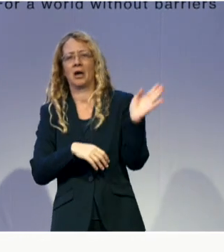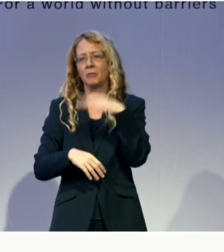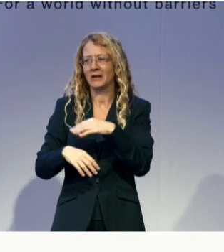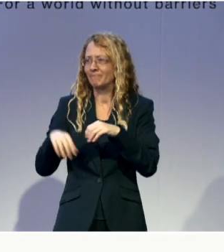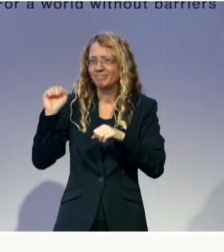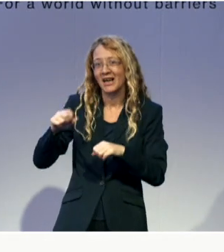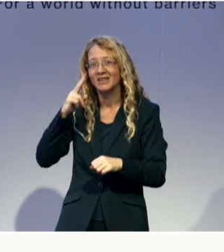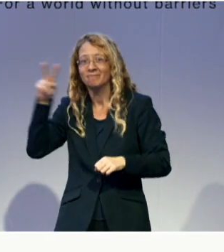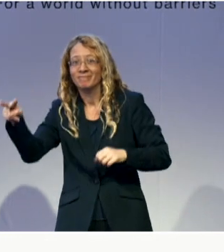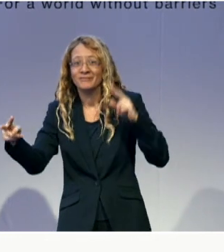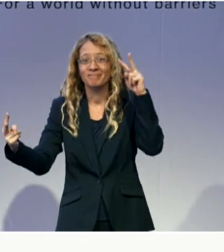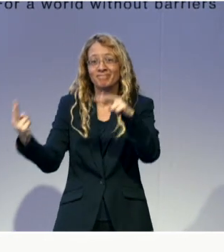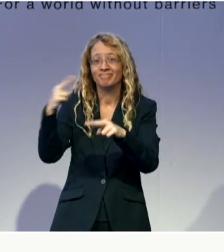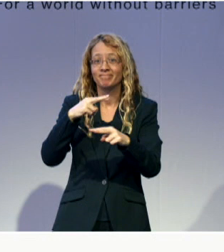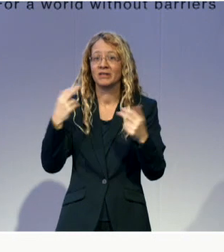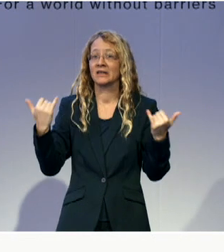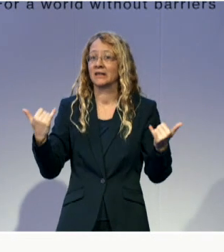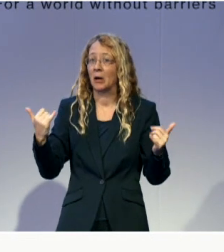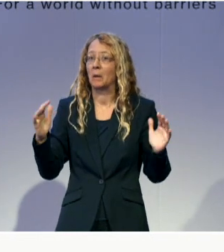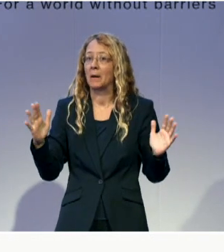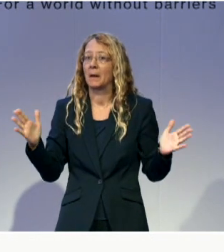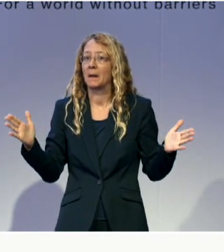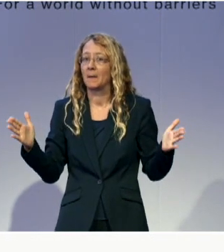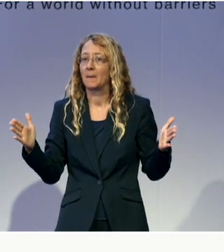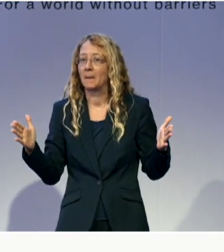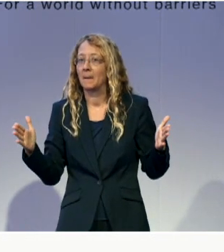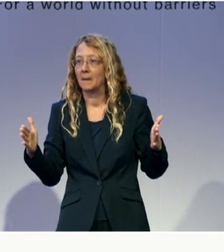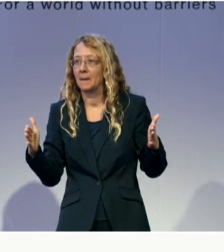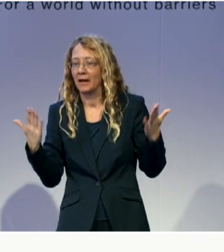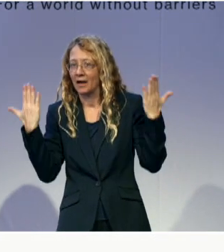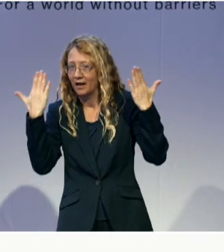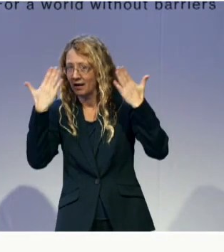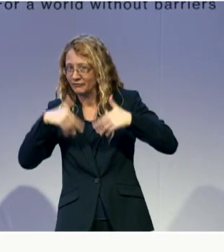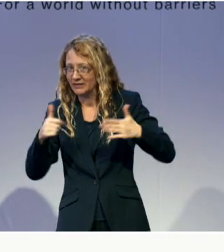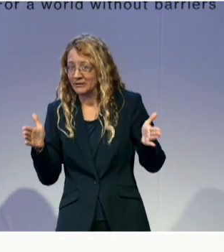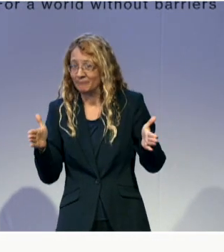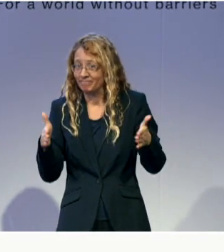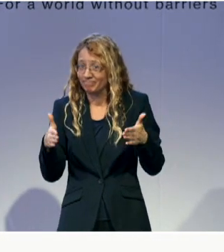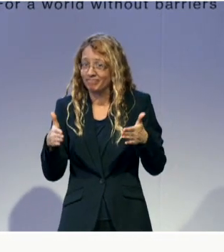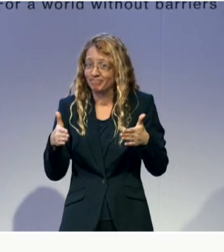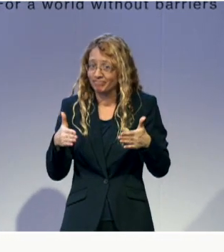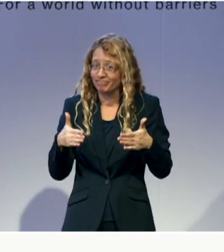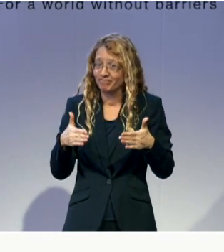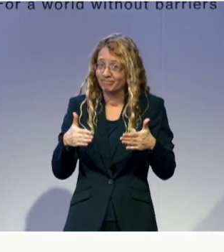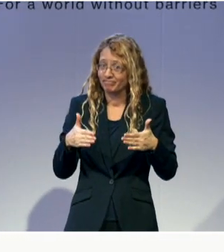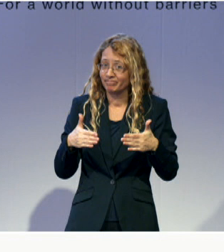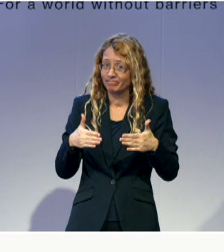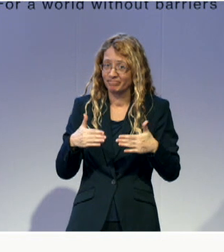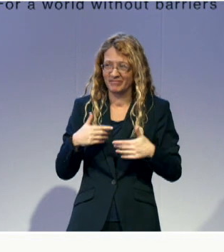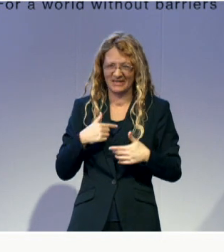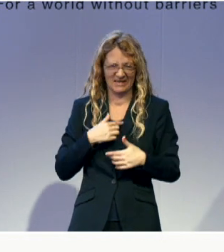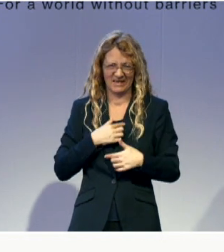don't envy anybody who has to follow Martin Essl and Senator Harkin